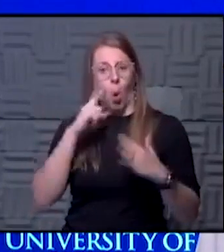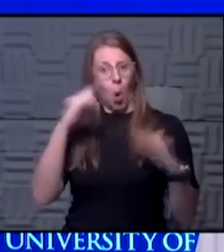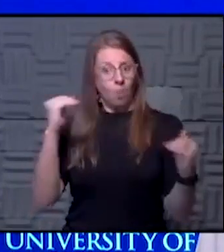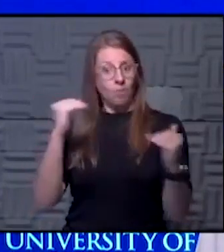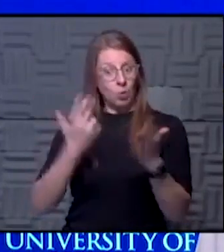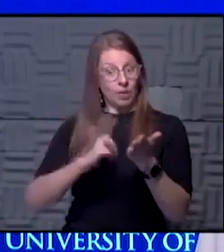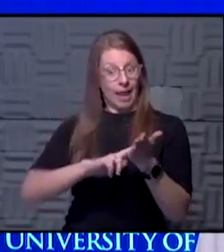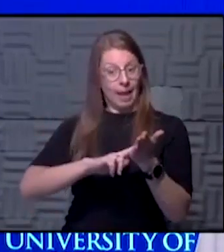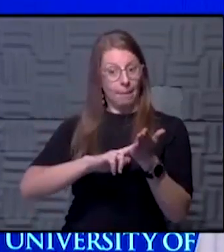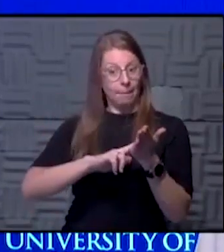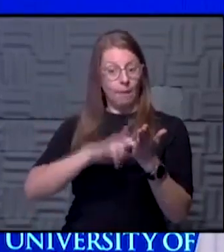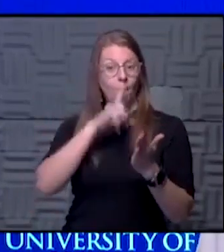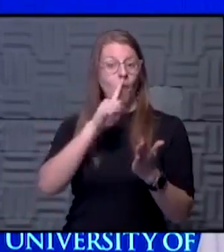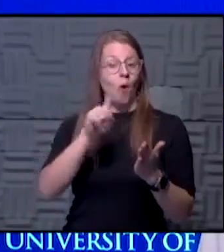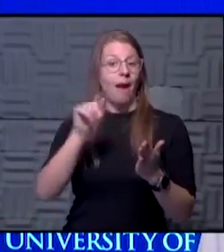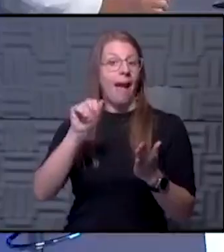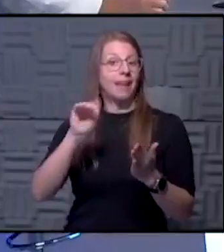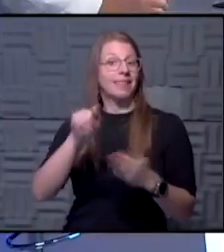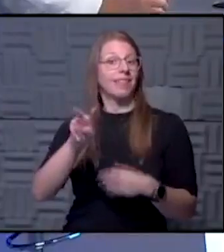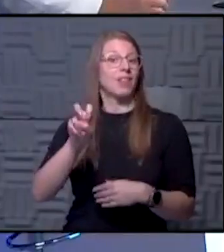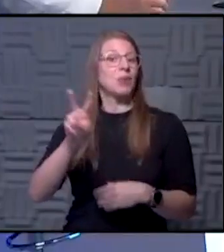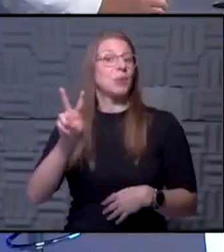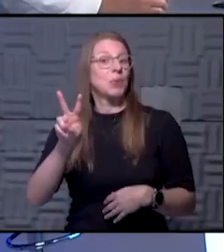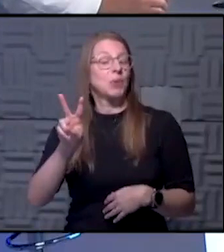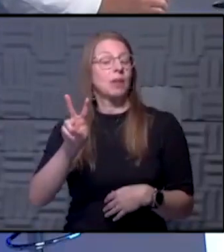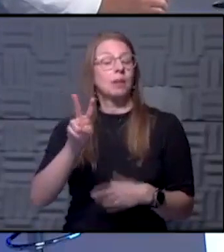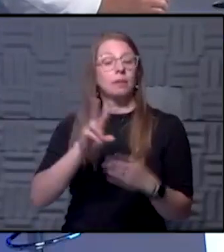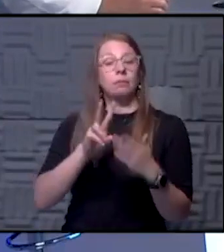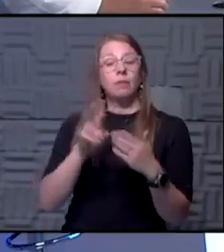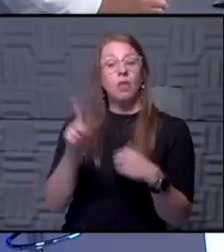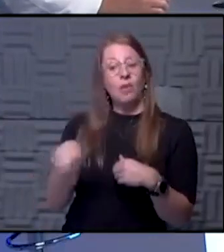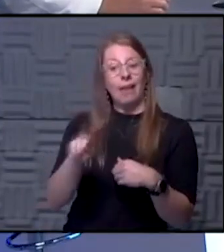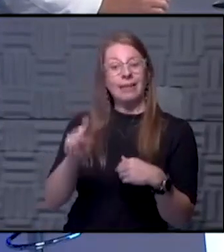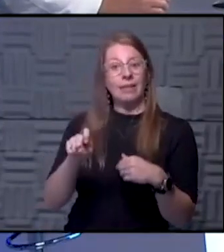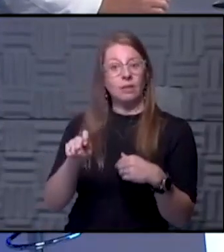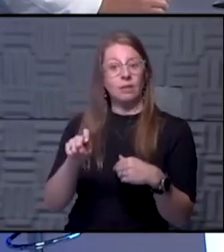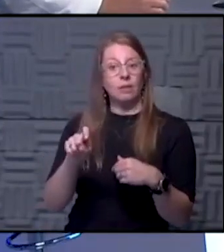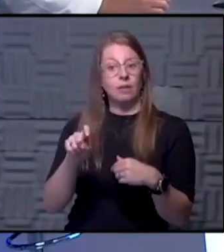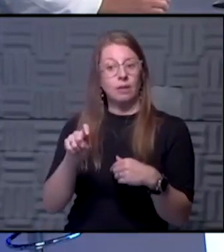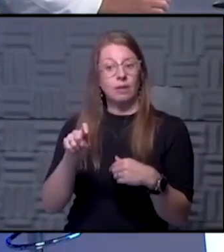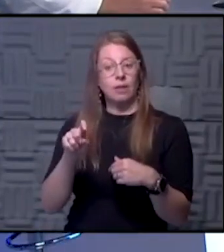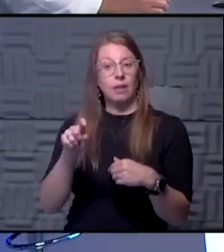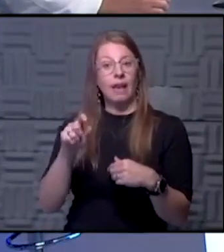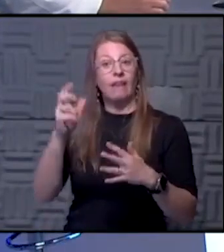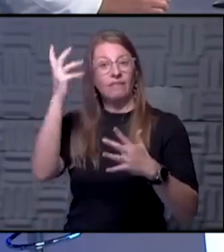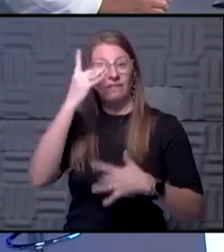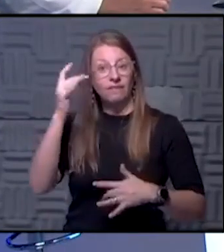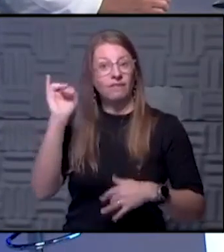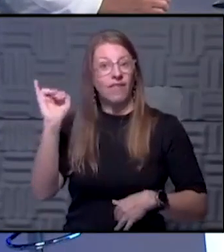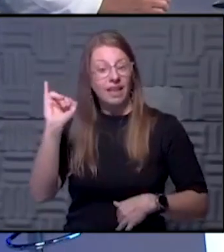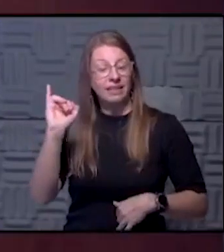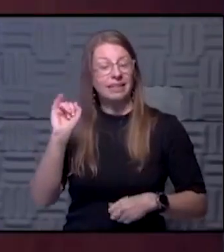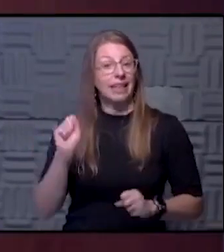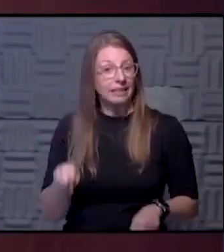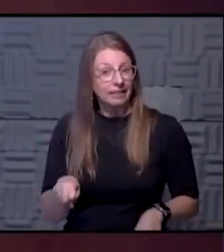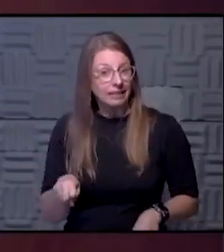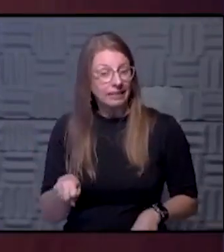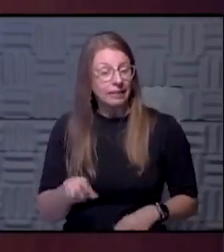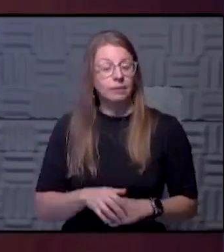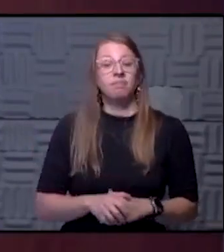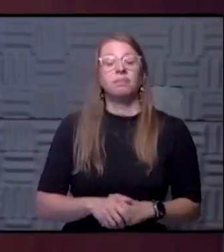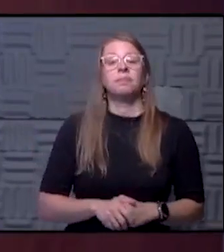sign up for Active 2, and do they need to be actively infected? Great question.